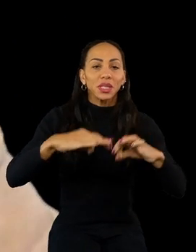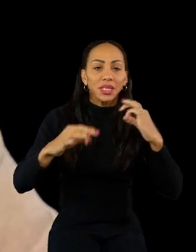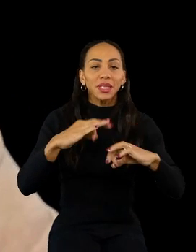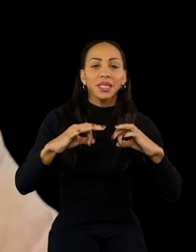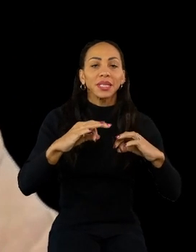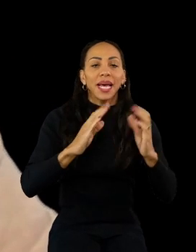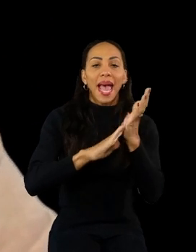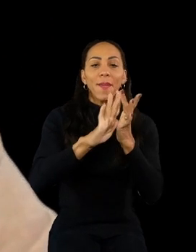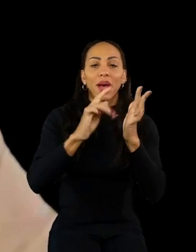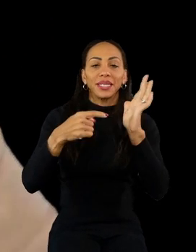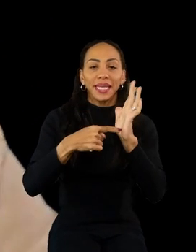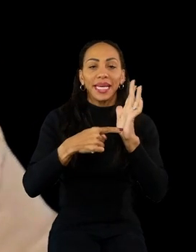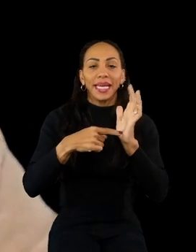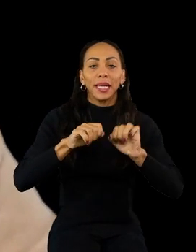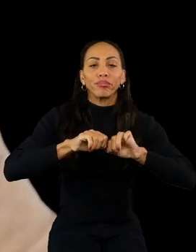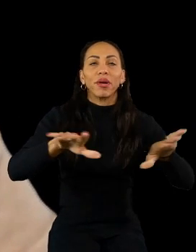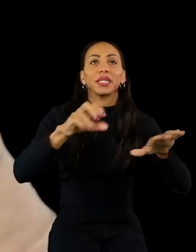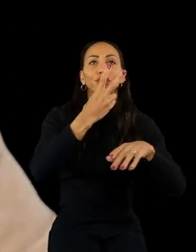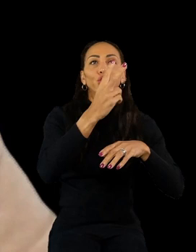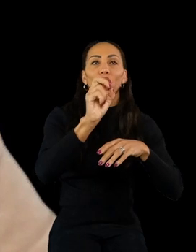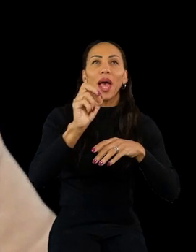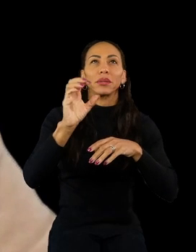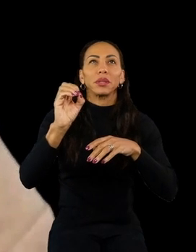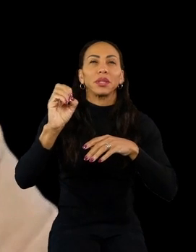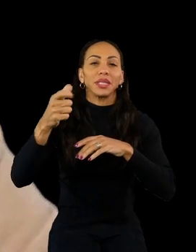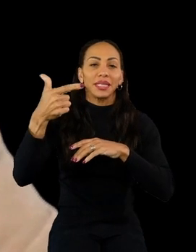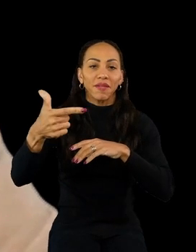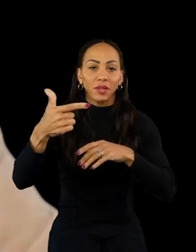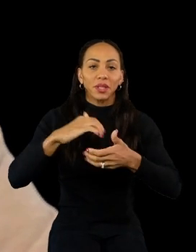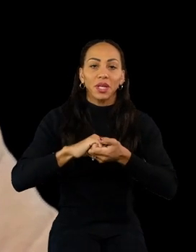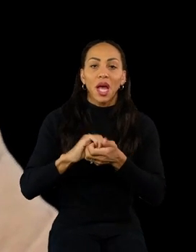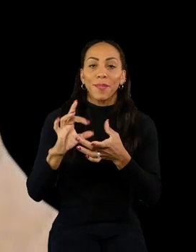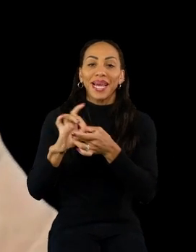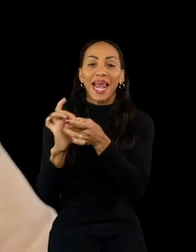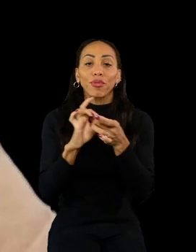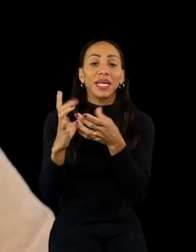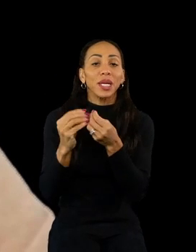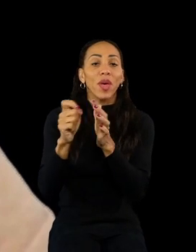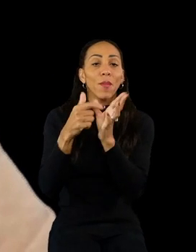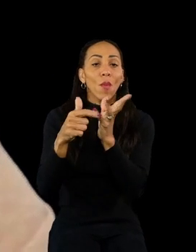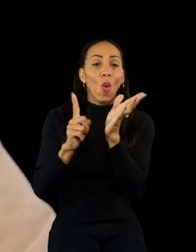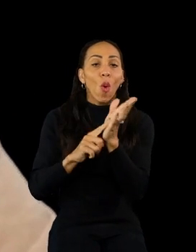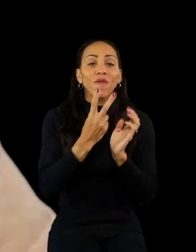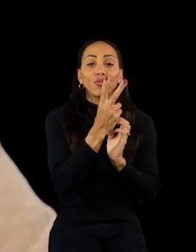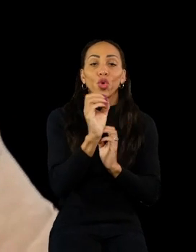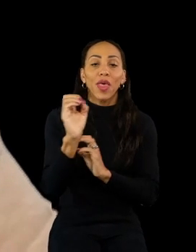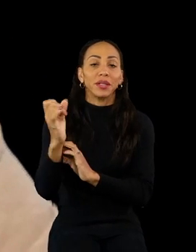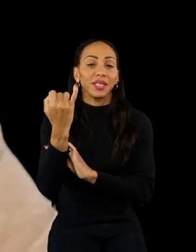Press 2007. And I've been collaborating with Paul for since I think 2006. We